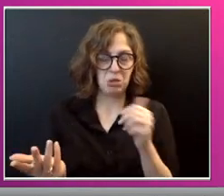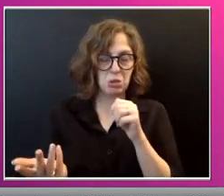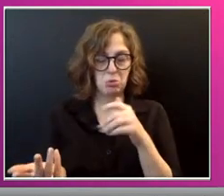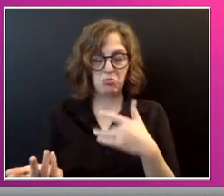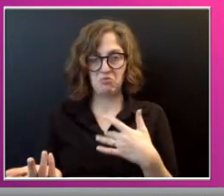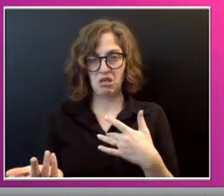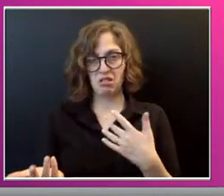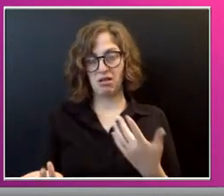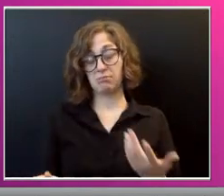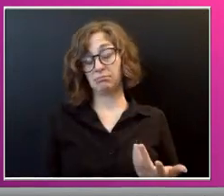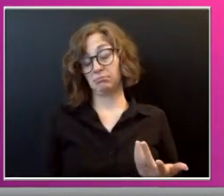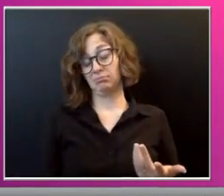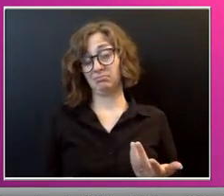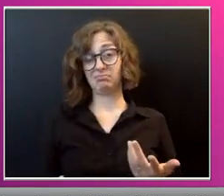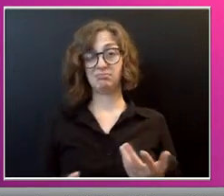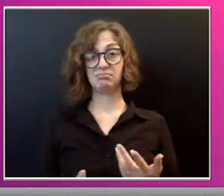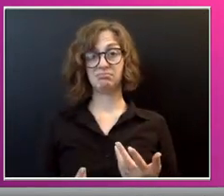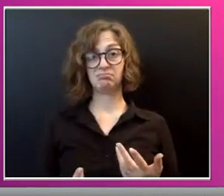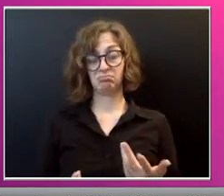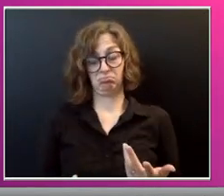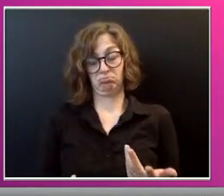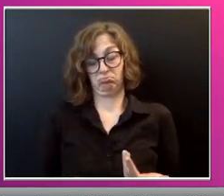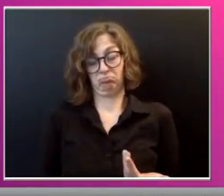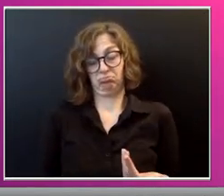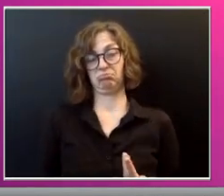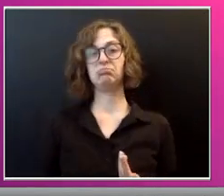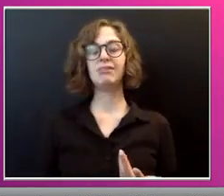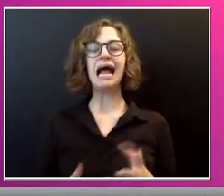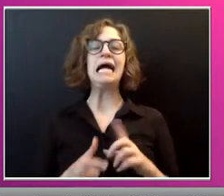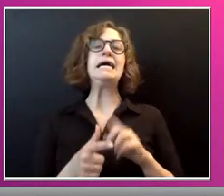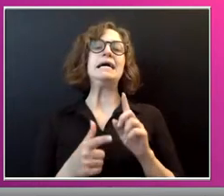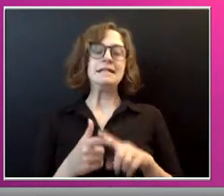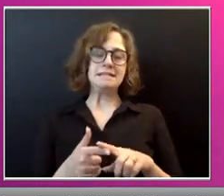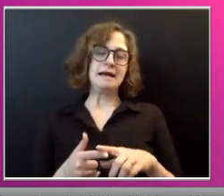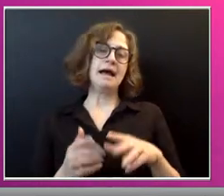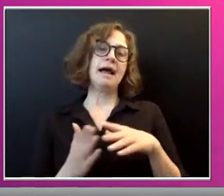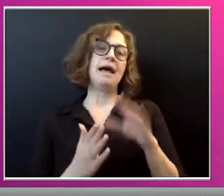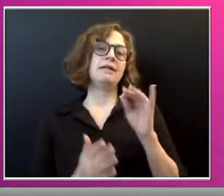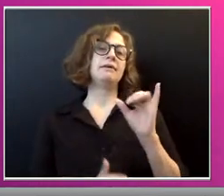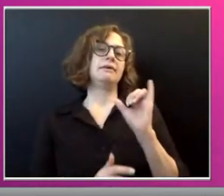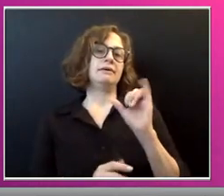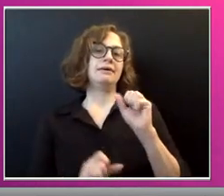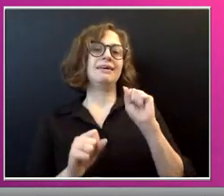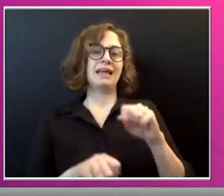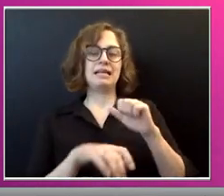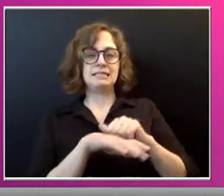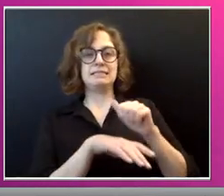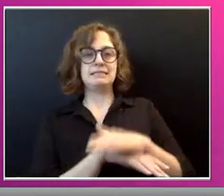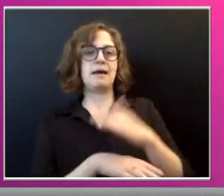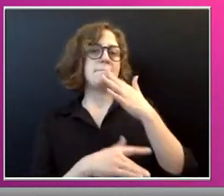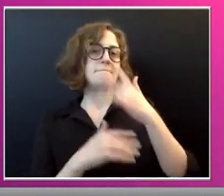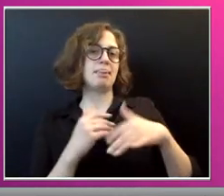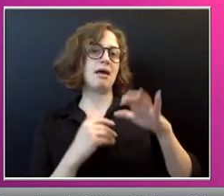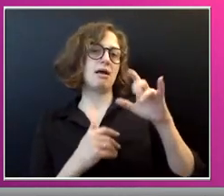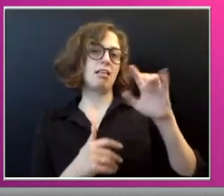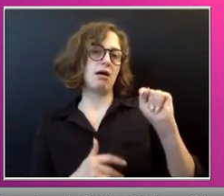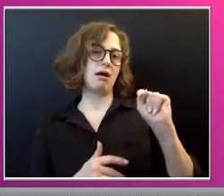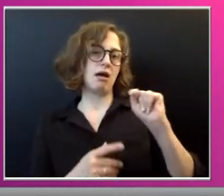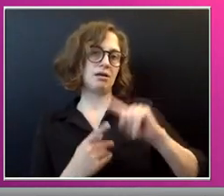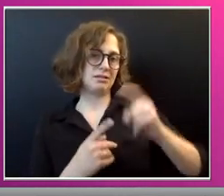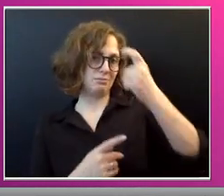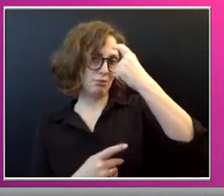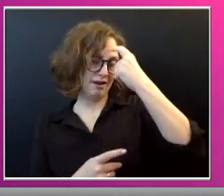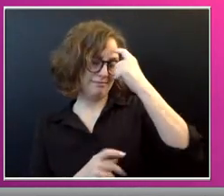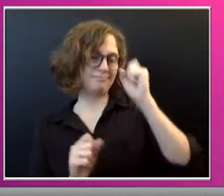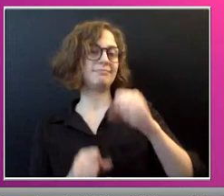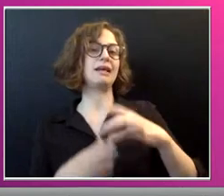the big deal? And then I learned, okay, that can send a blood clot to your brain, which could cause a stroke. So,